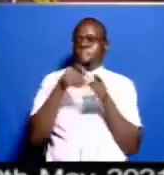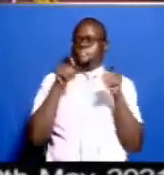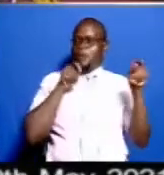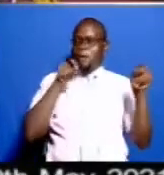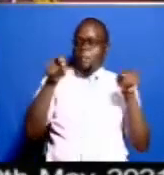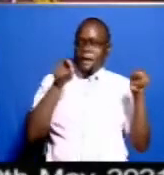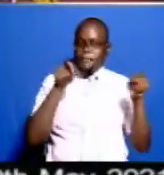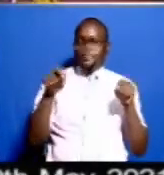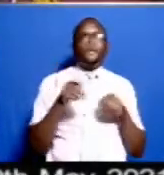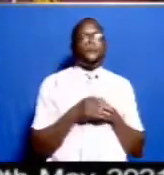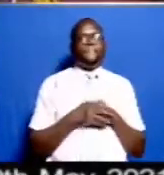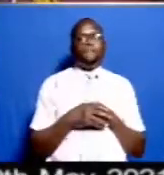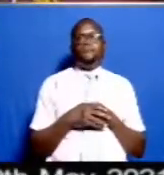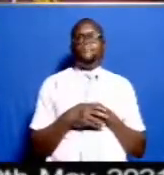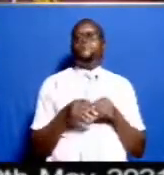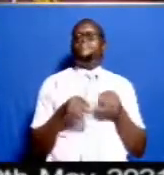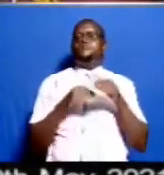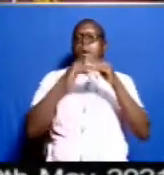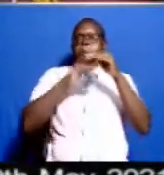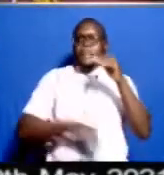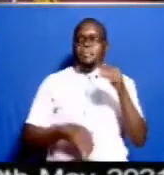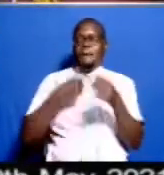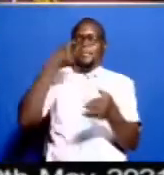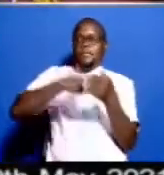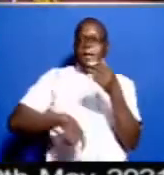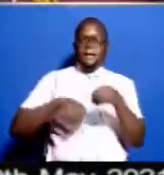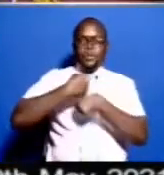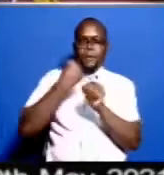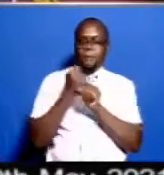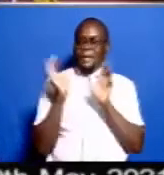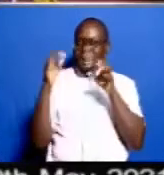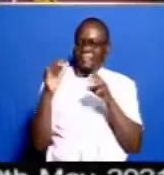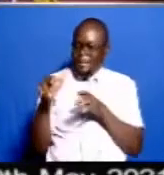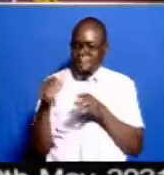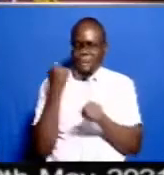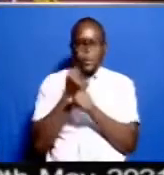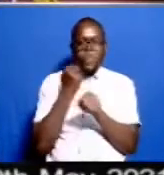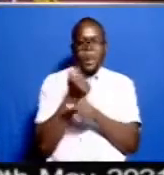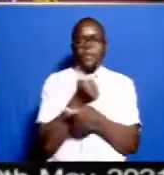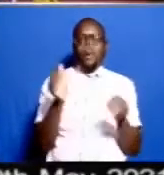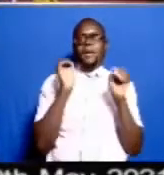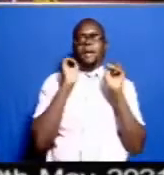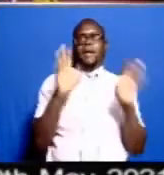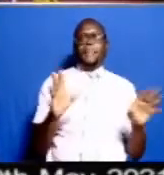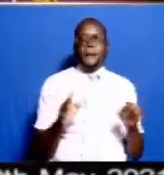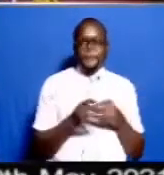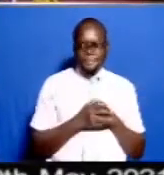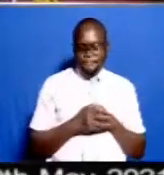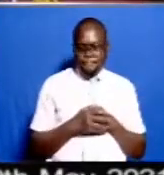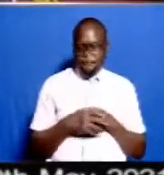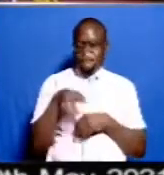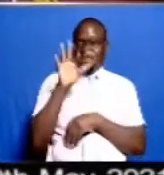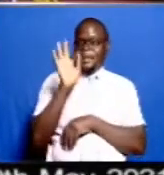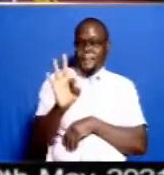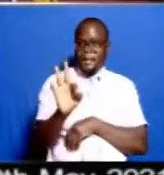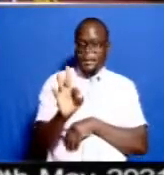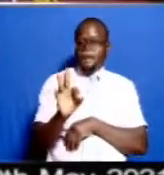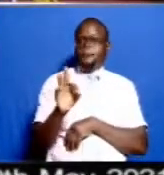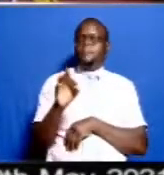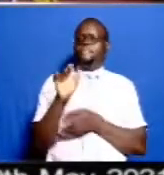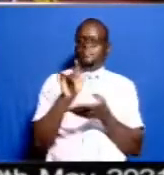operations, the minimum tax will render the company's operations unsustainable. Number three, the